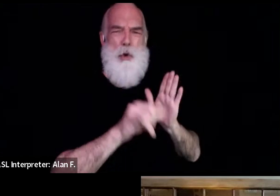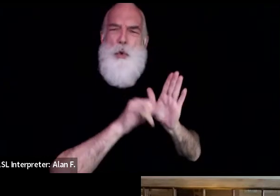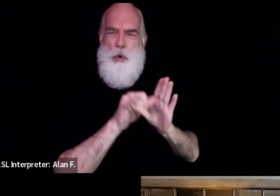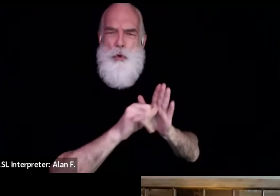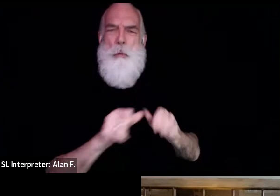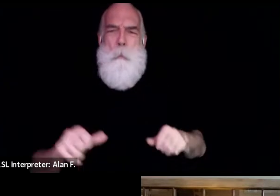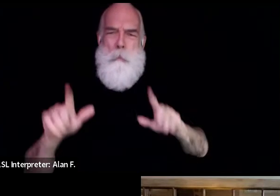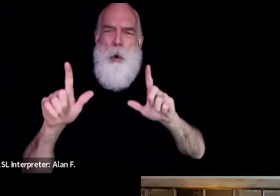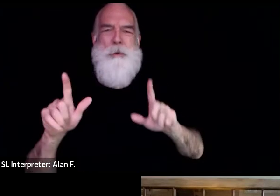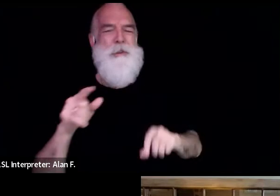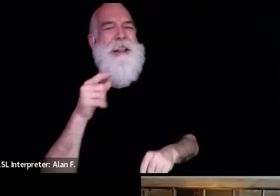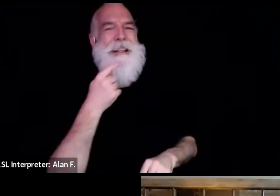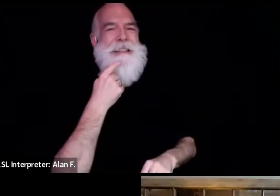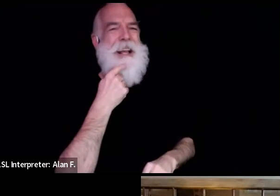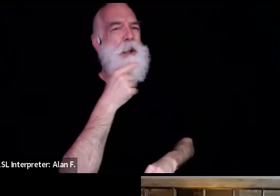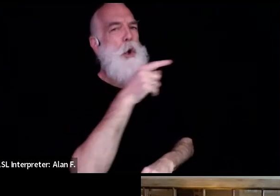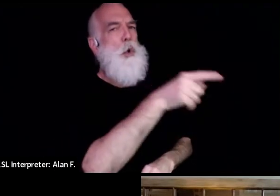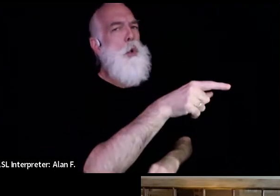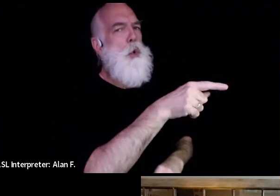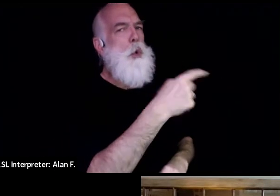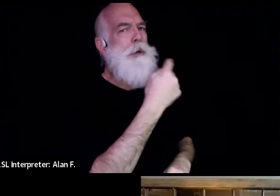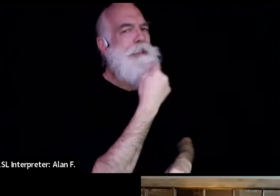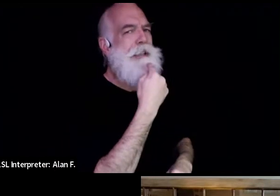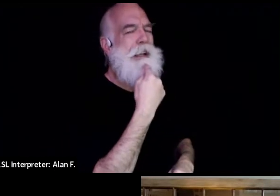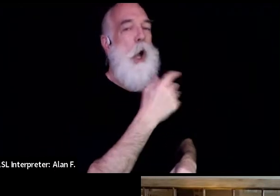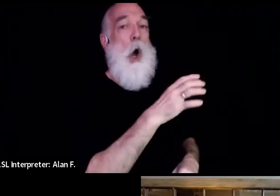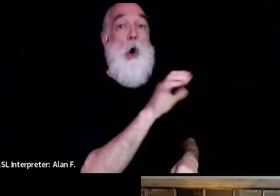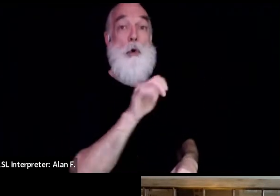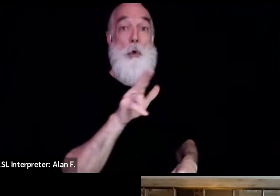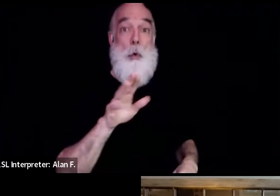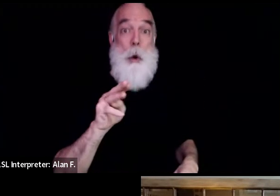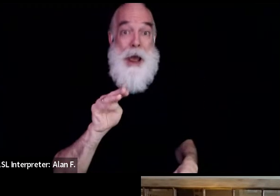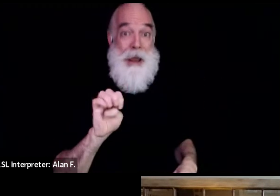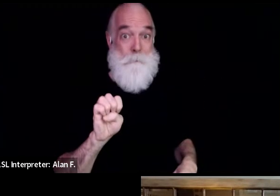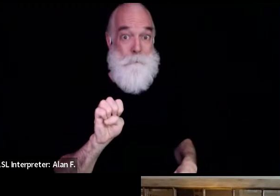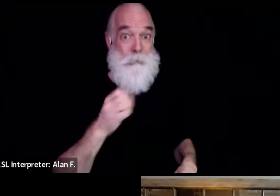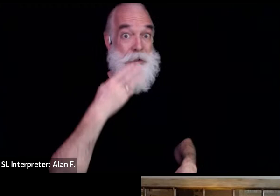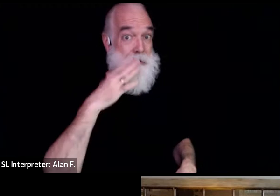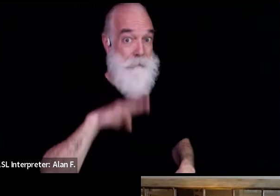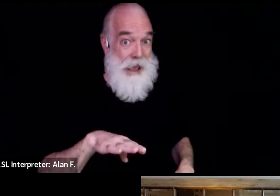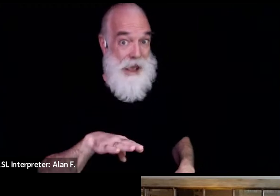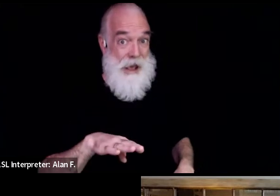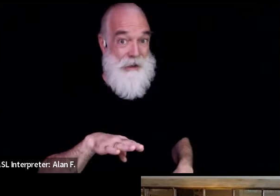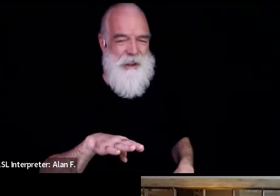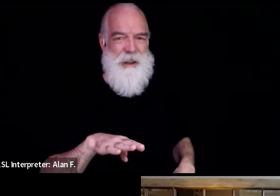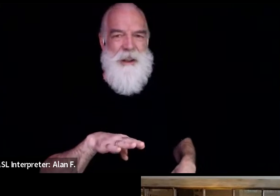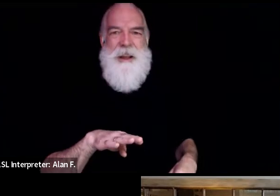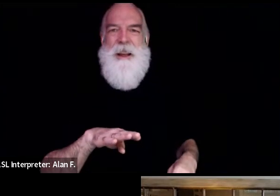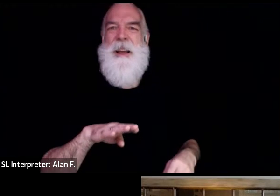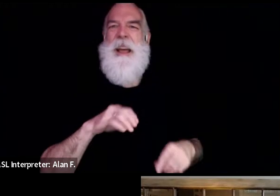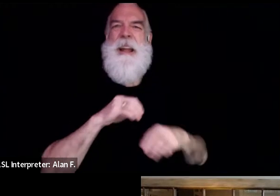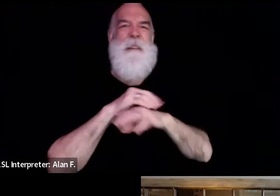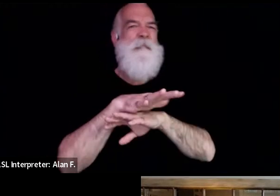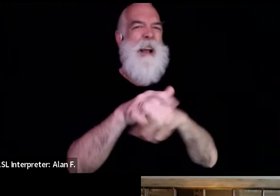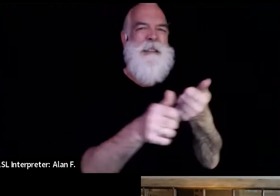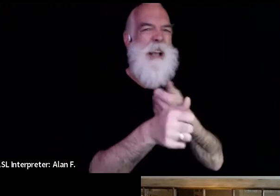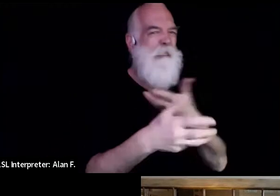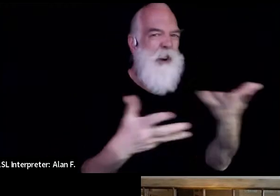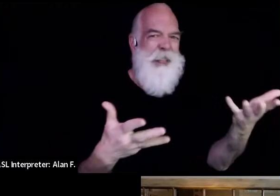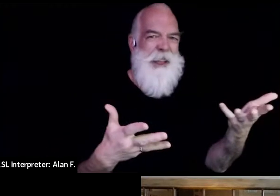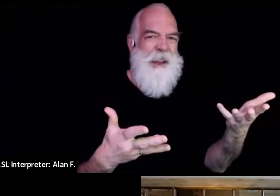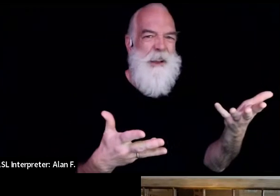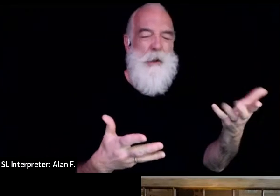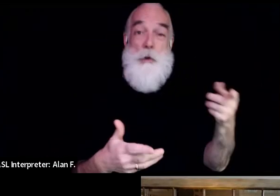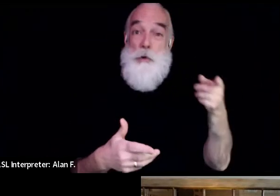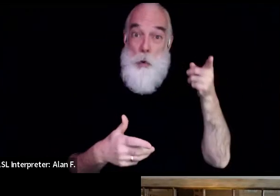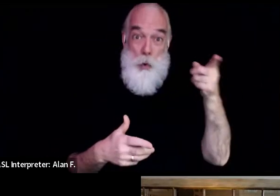is bad, it overshadows every single thing. So I'm wondering, in your mind, is a stable or even declining crime